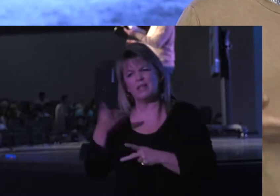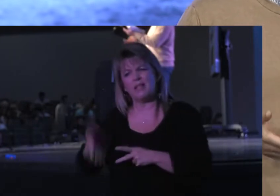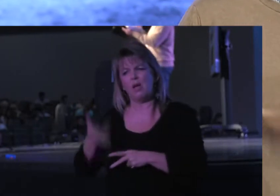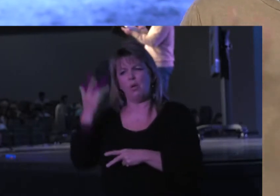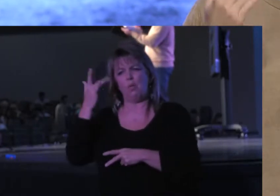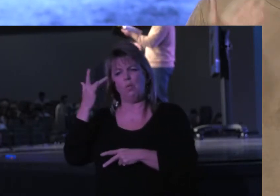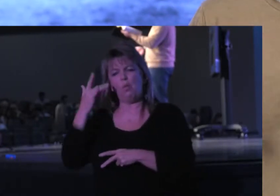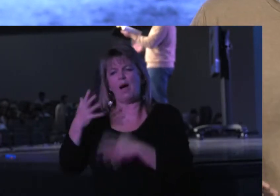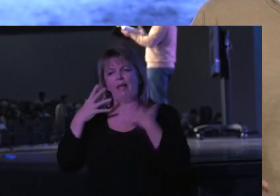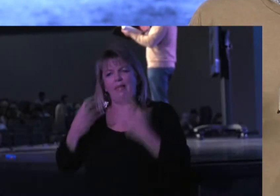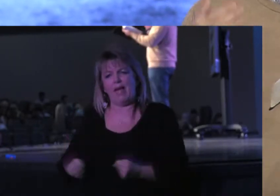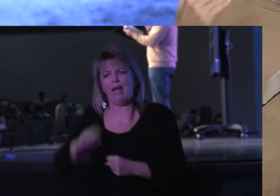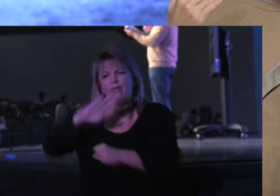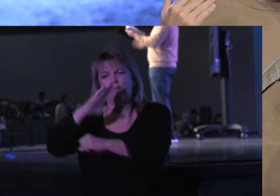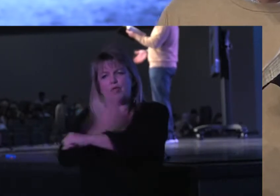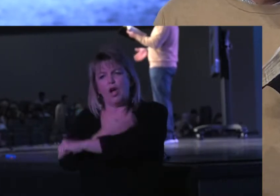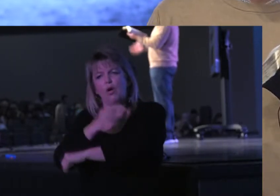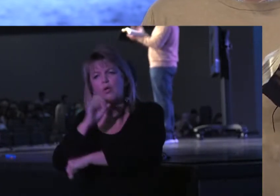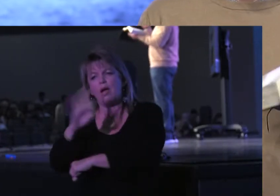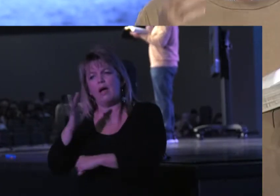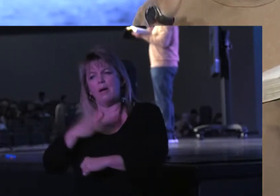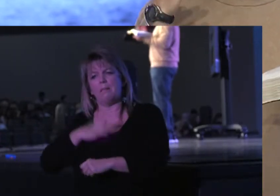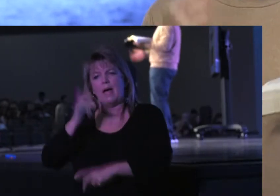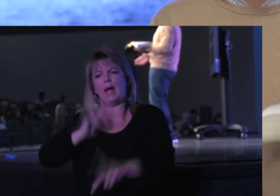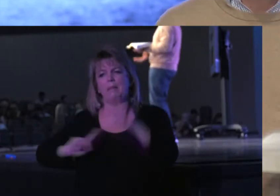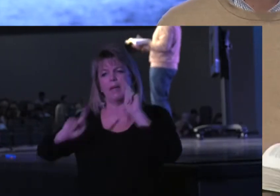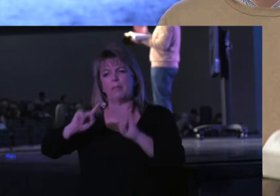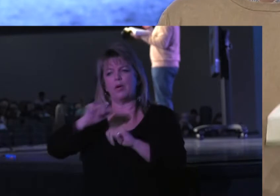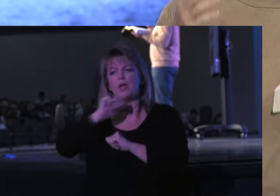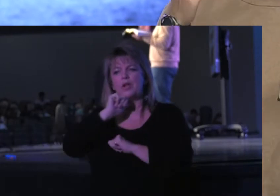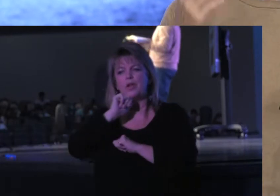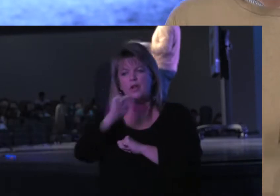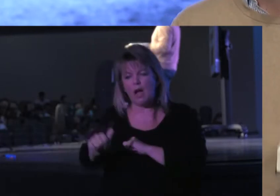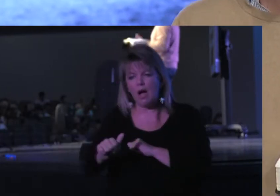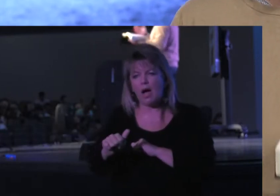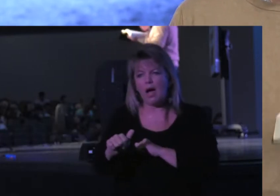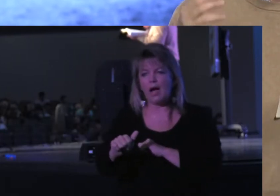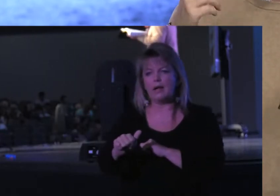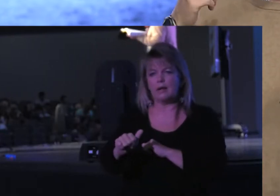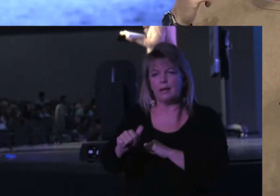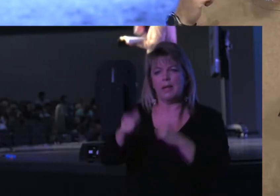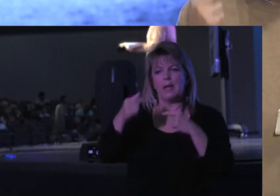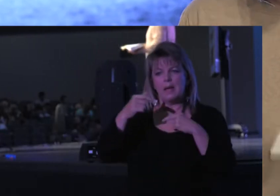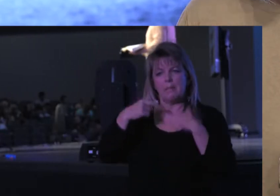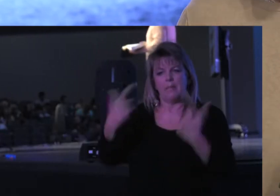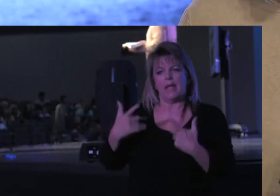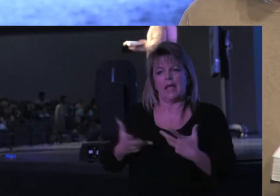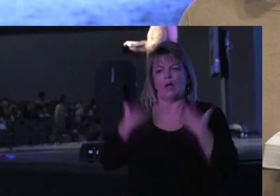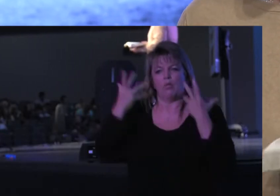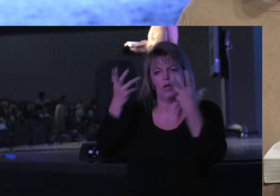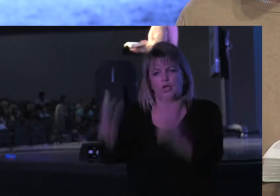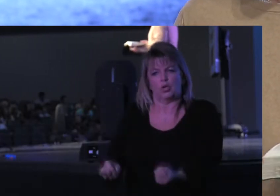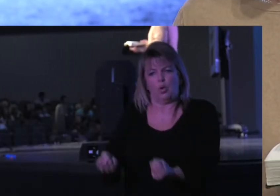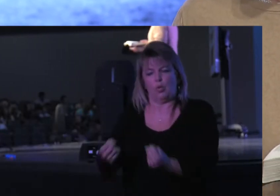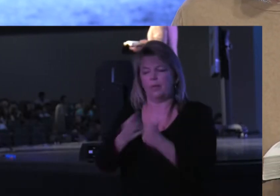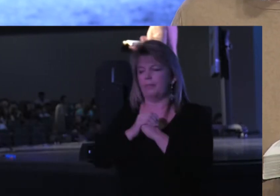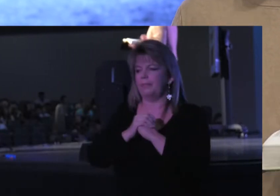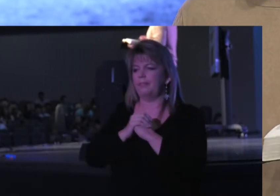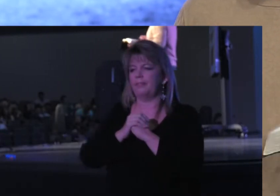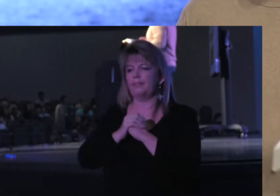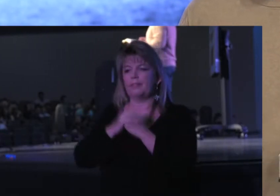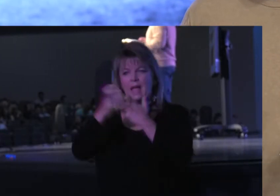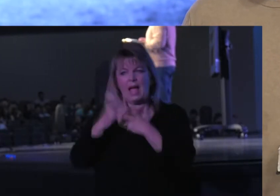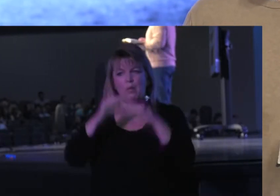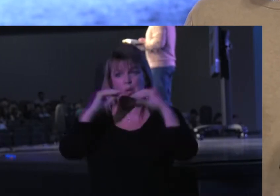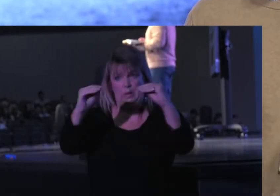the health of the daughter of my people not been restored? I